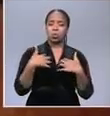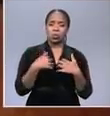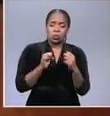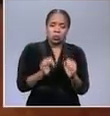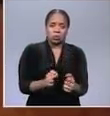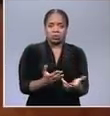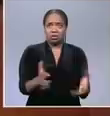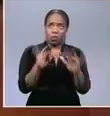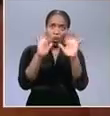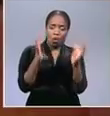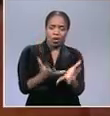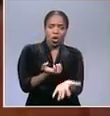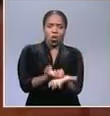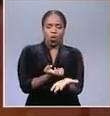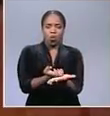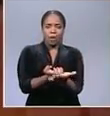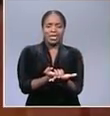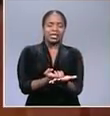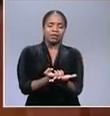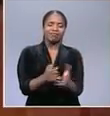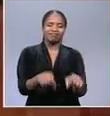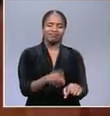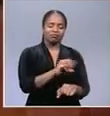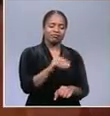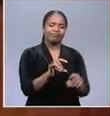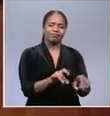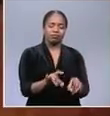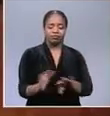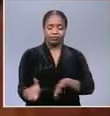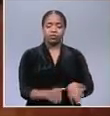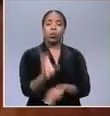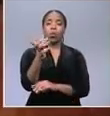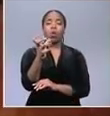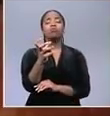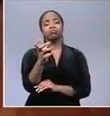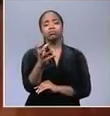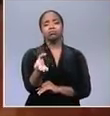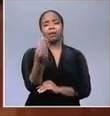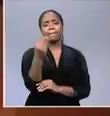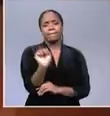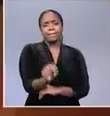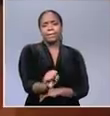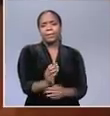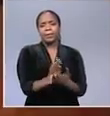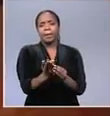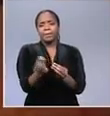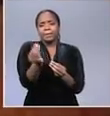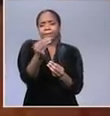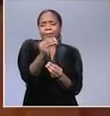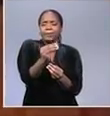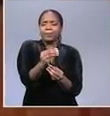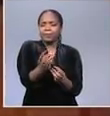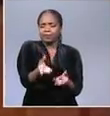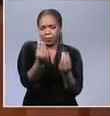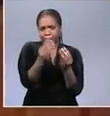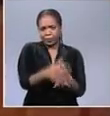state of the world economy has weighed on risk assets. But gold miners did benefit from interest in those safe haven